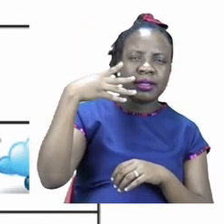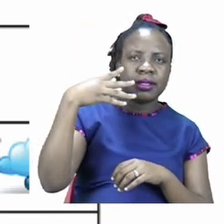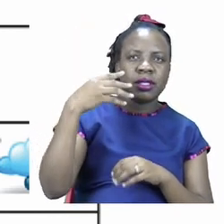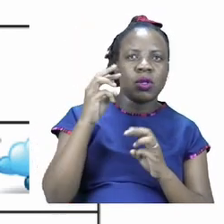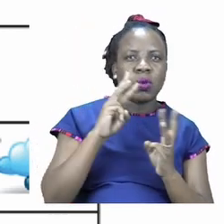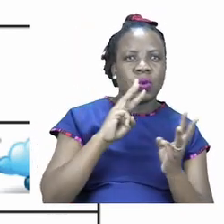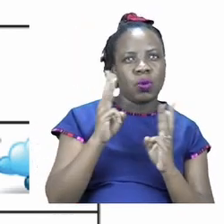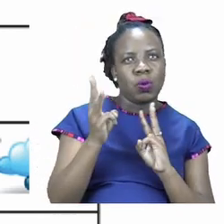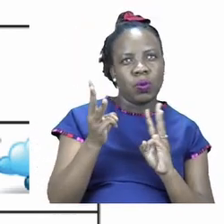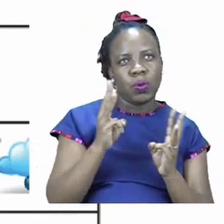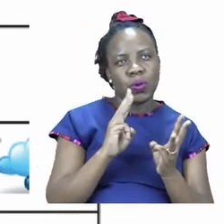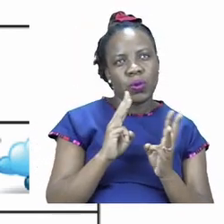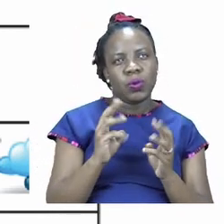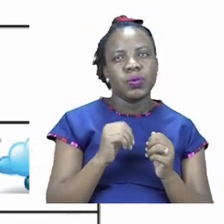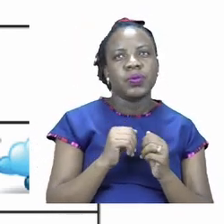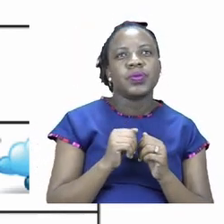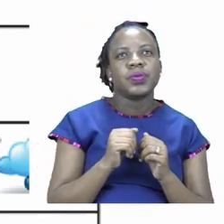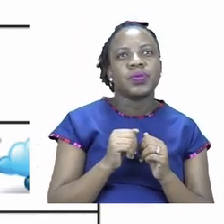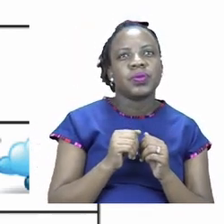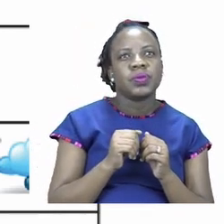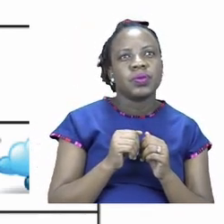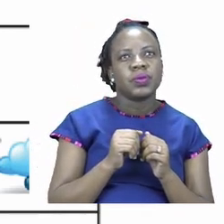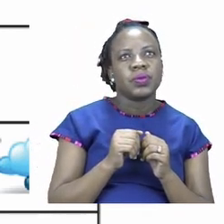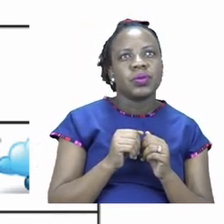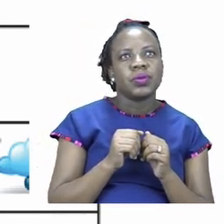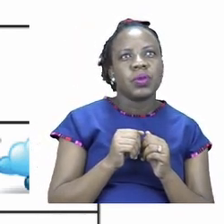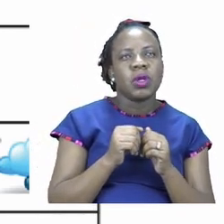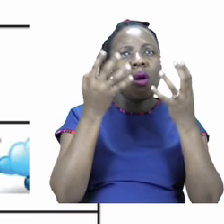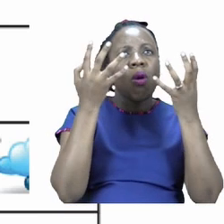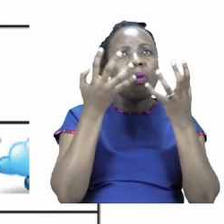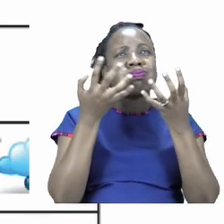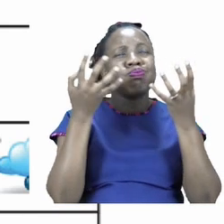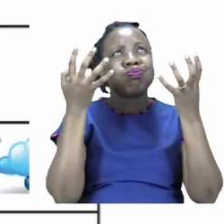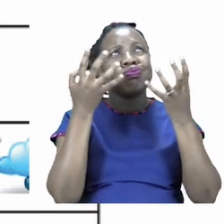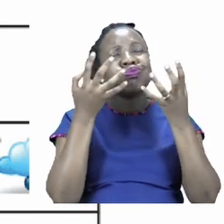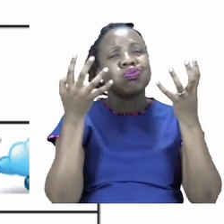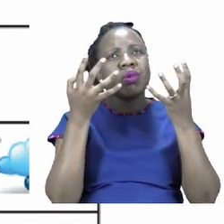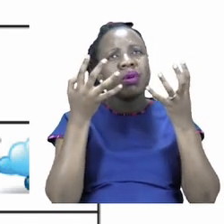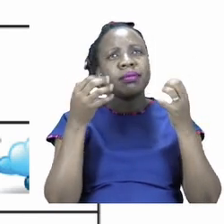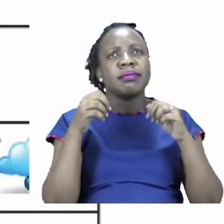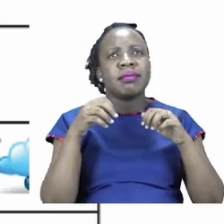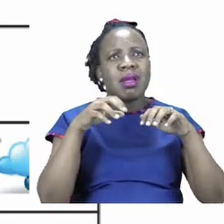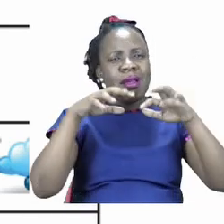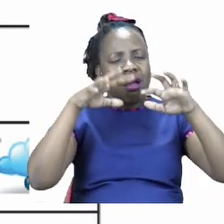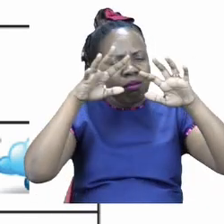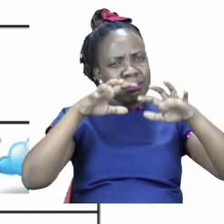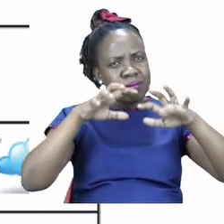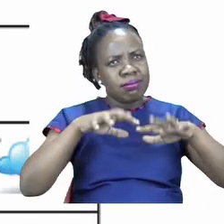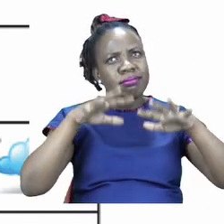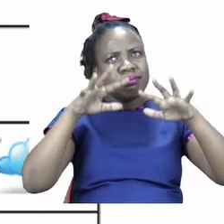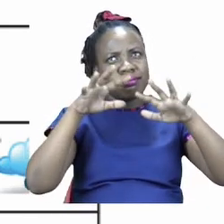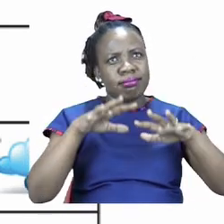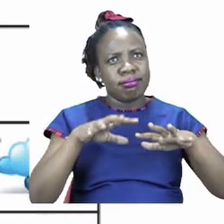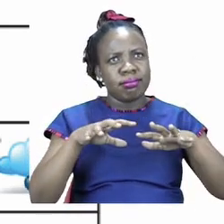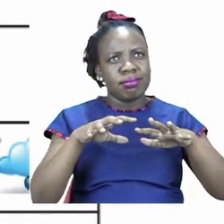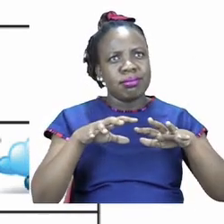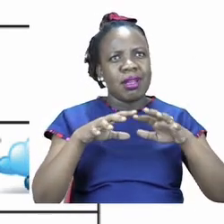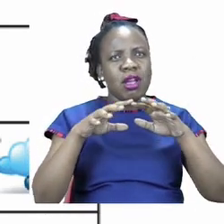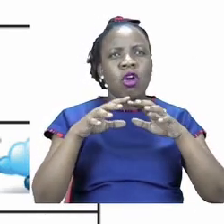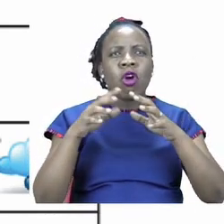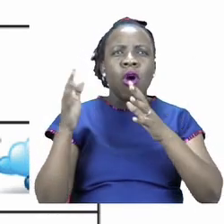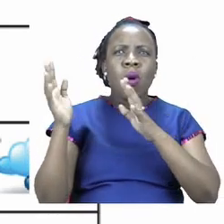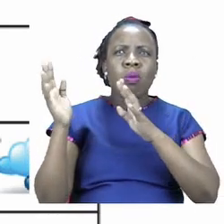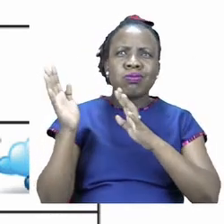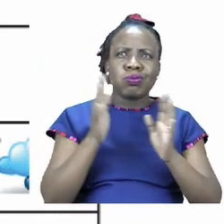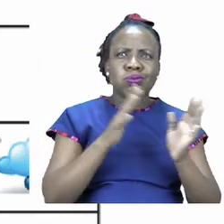The same is going to be done for the cloudy, rainy, windy, and stormy. It's going to be your